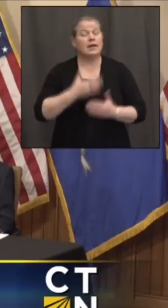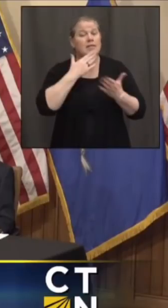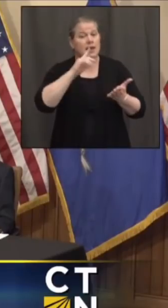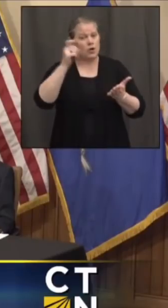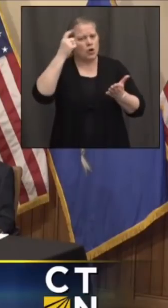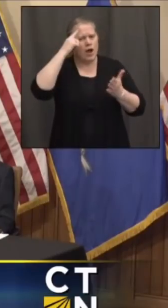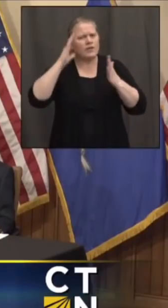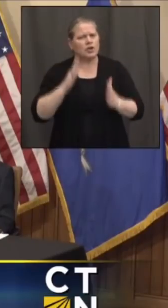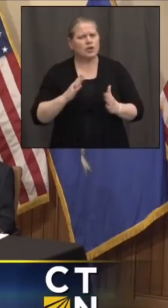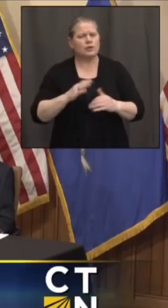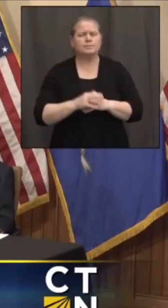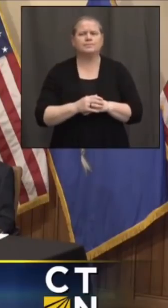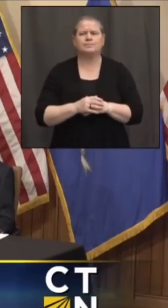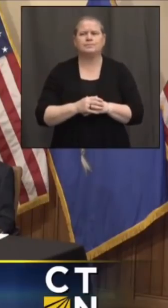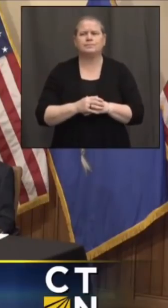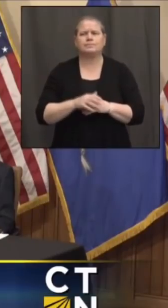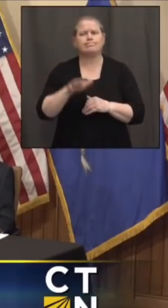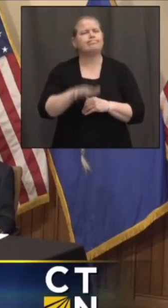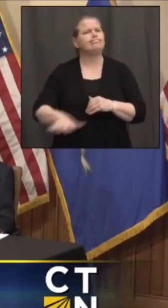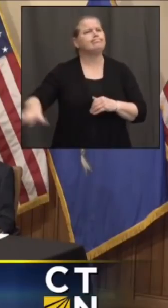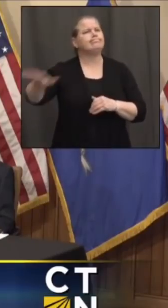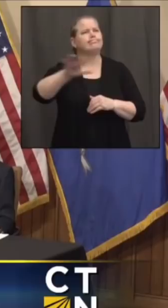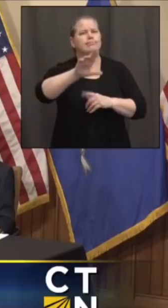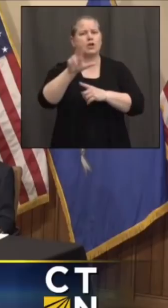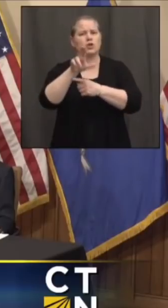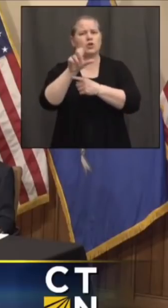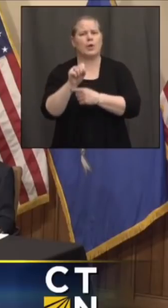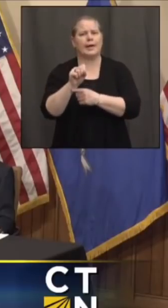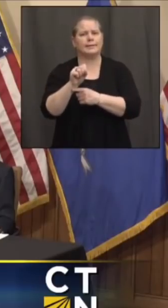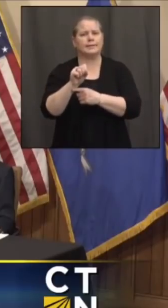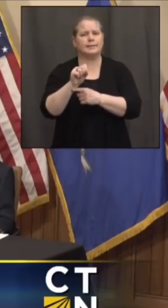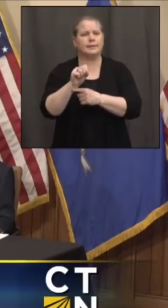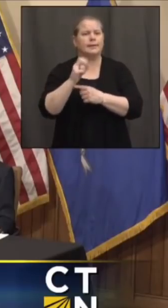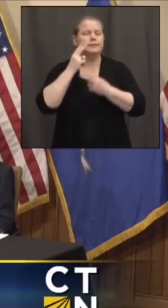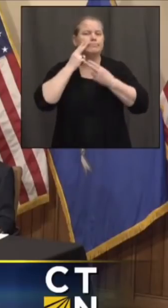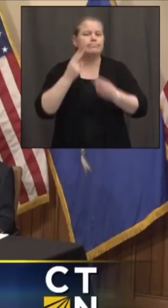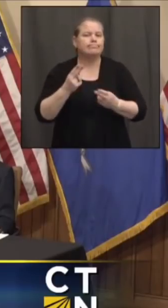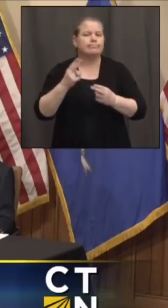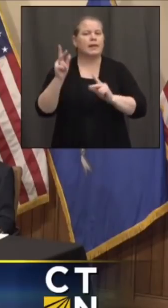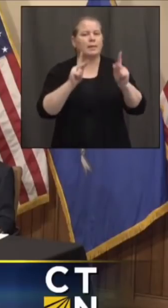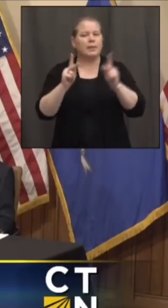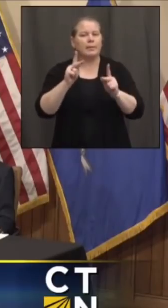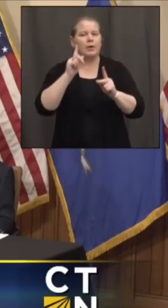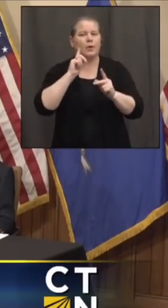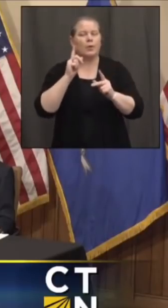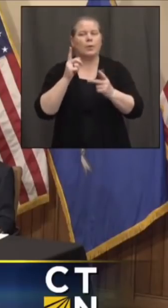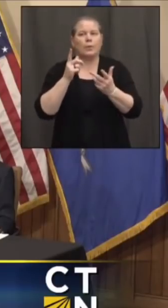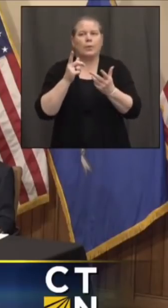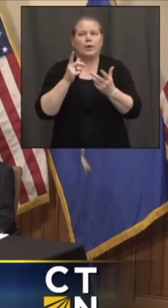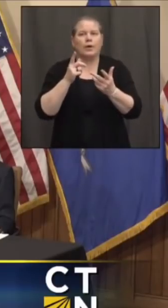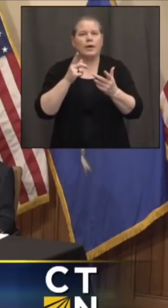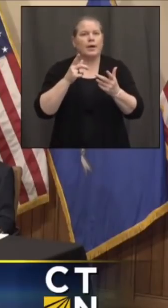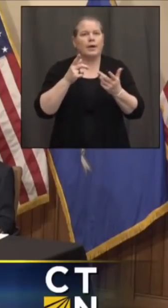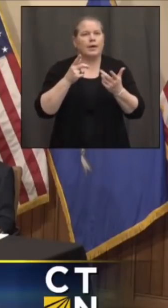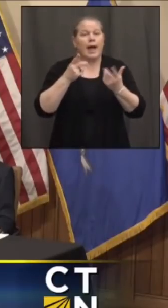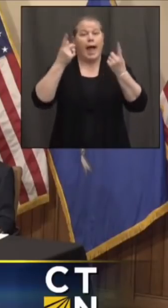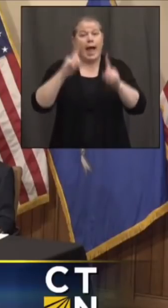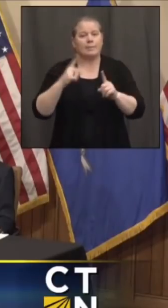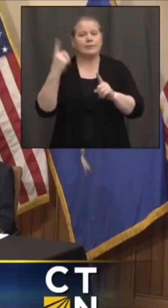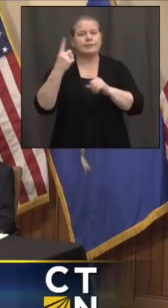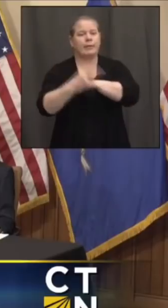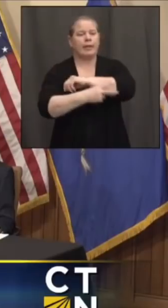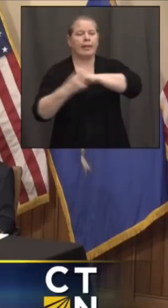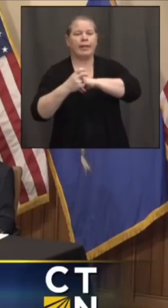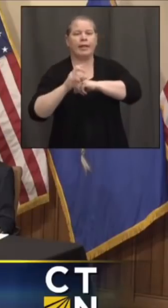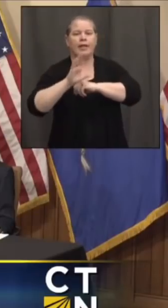country who had their IDs used by criminals to access unemployment benefits during the pandemic, they are now getting notices from